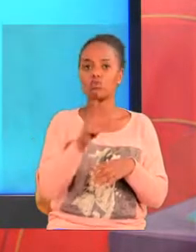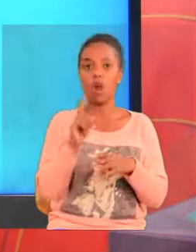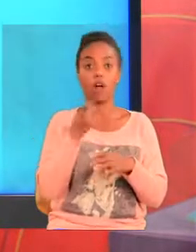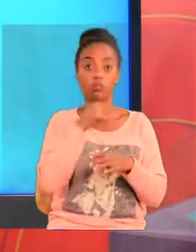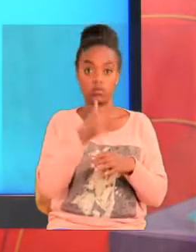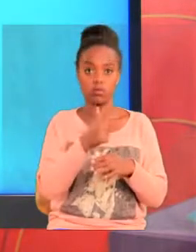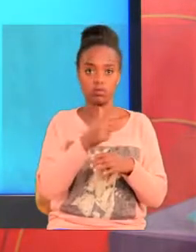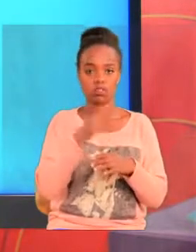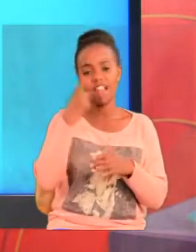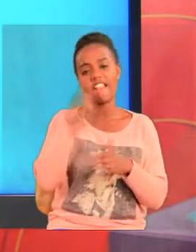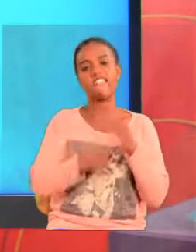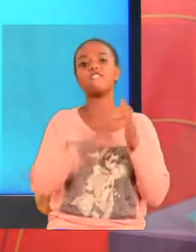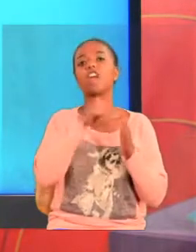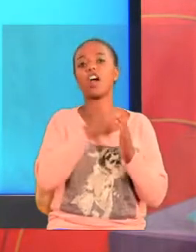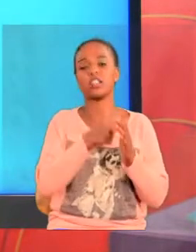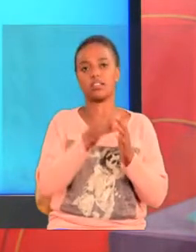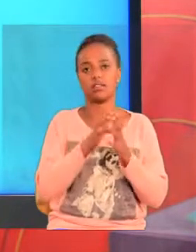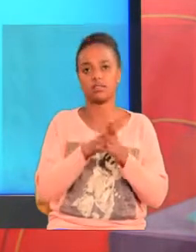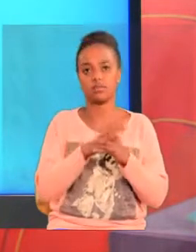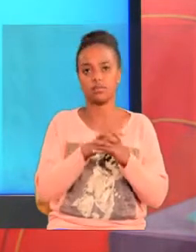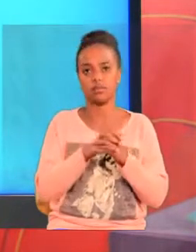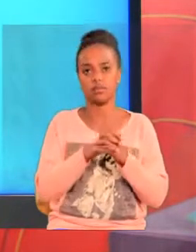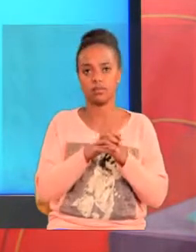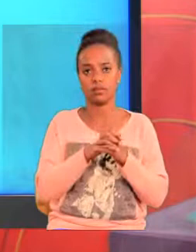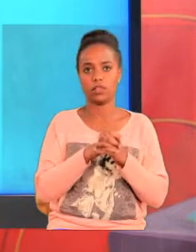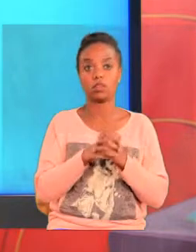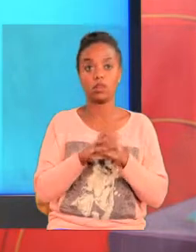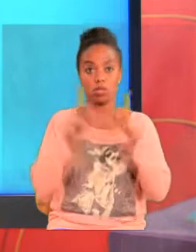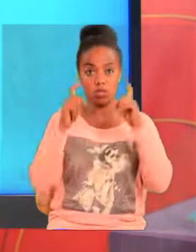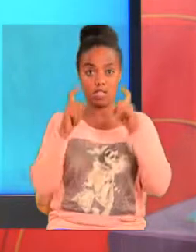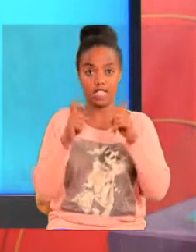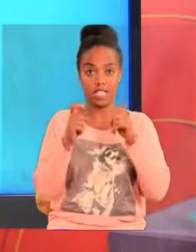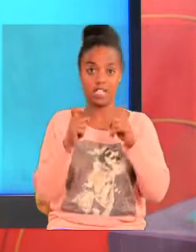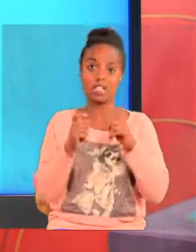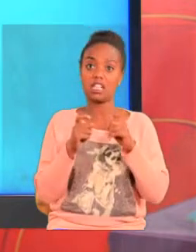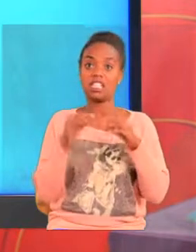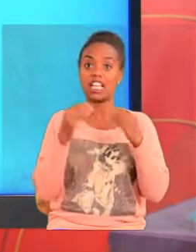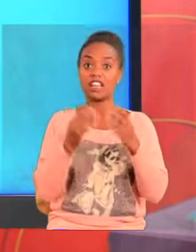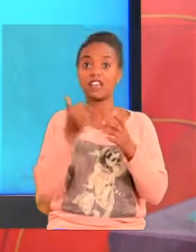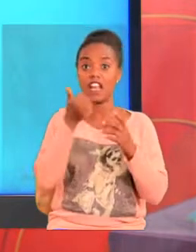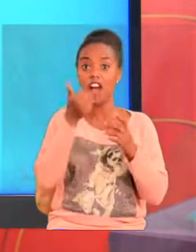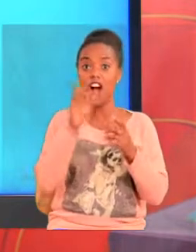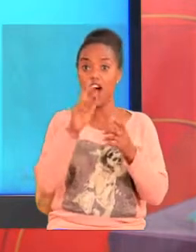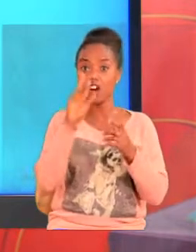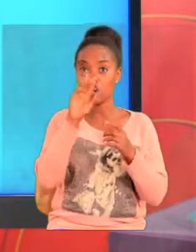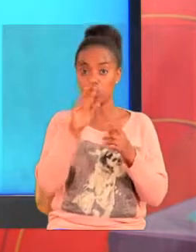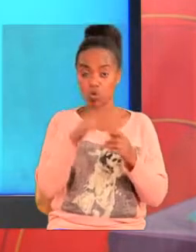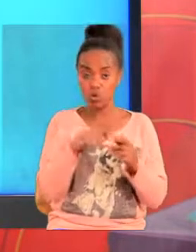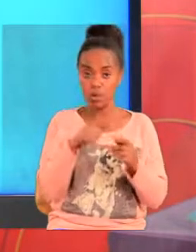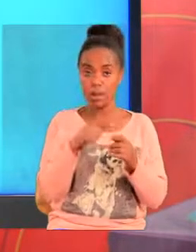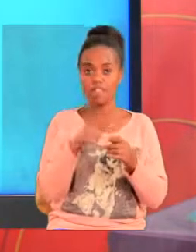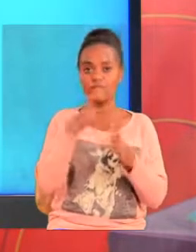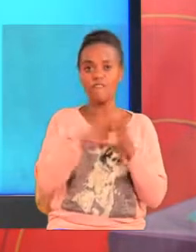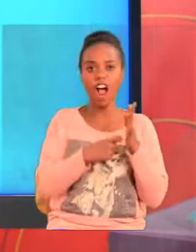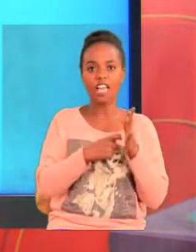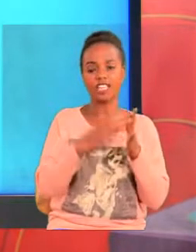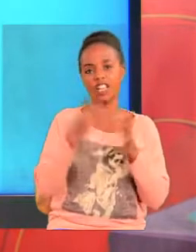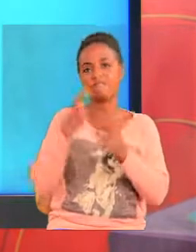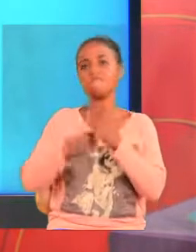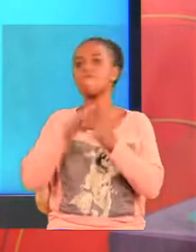is invalid. So, to test whether a given argument is valid or